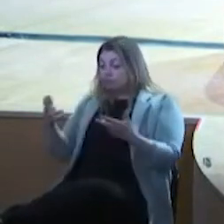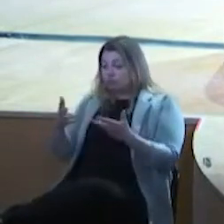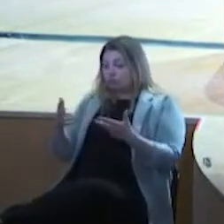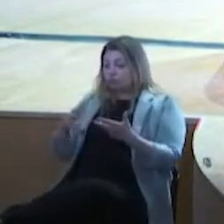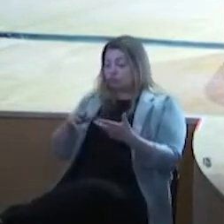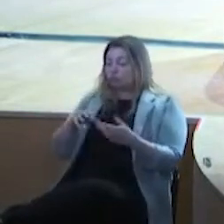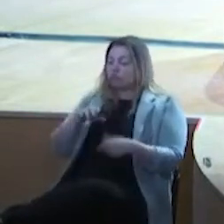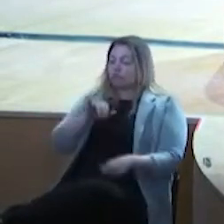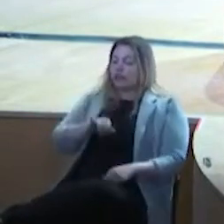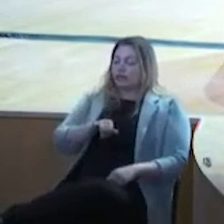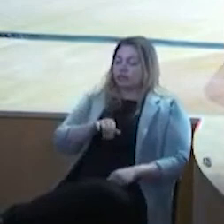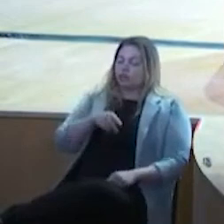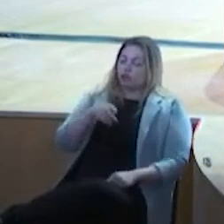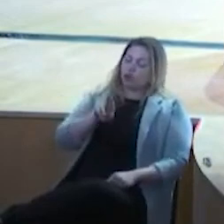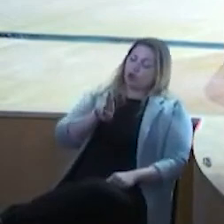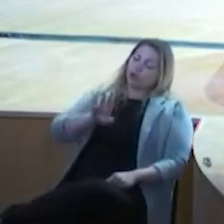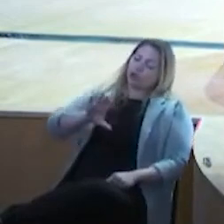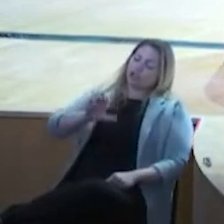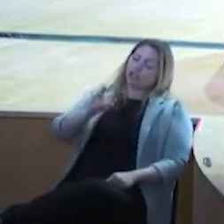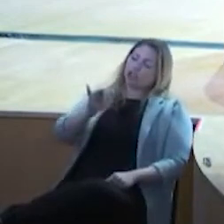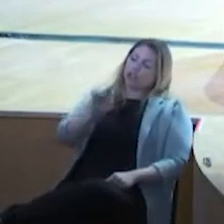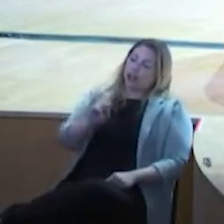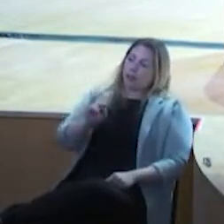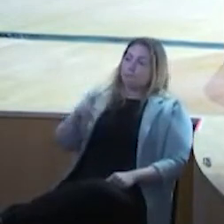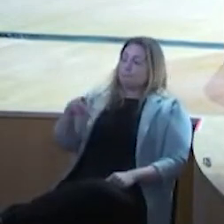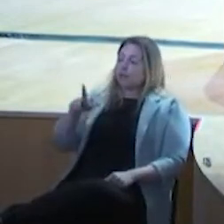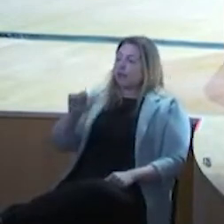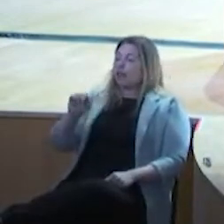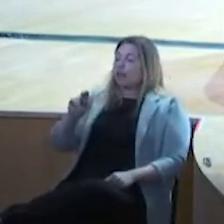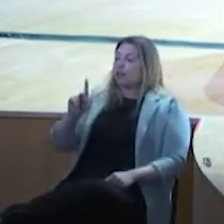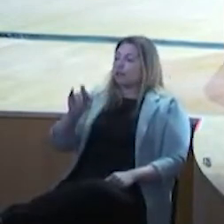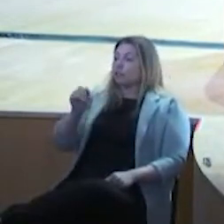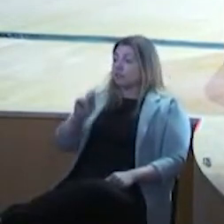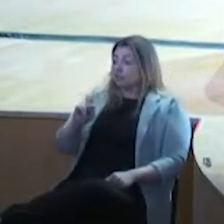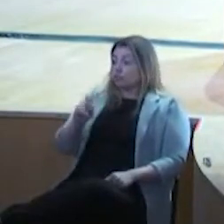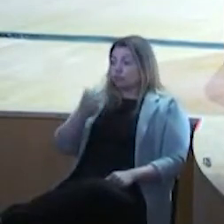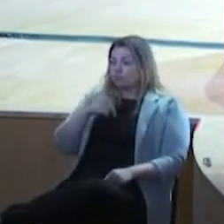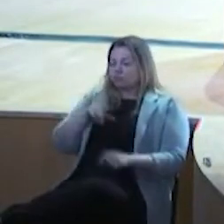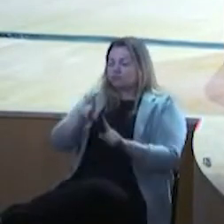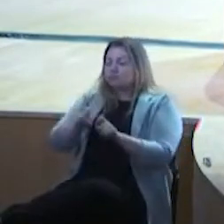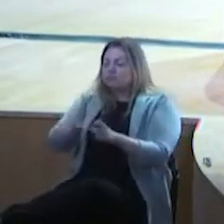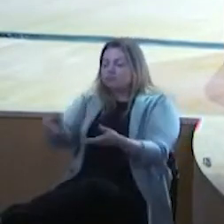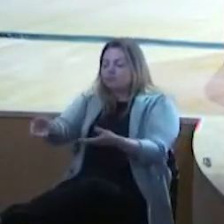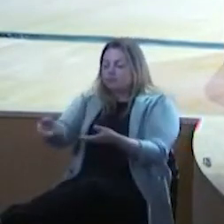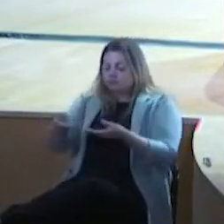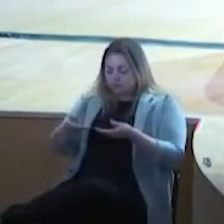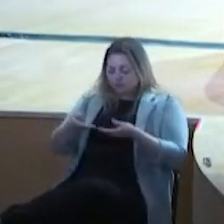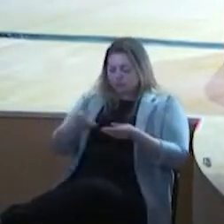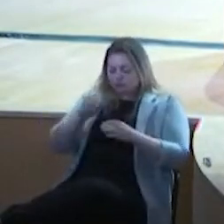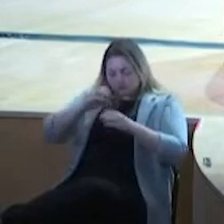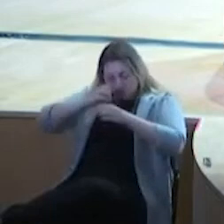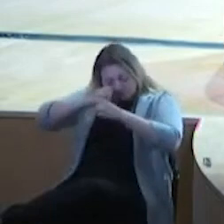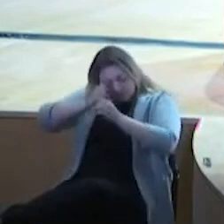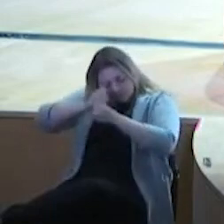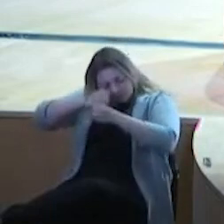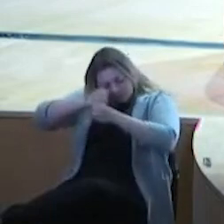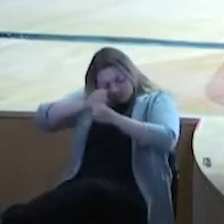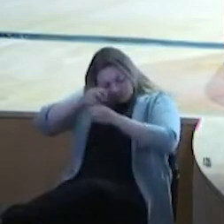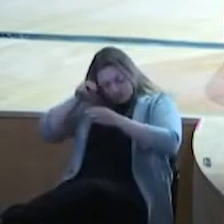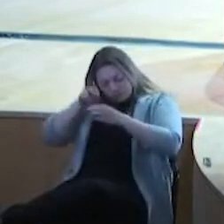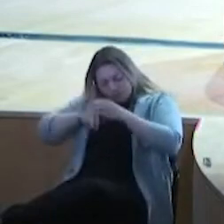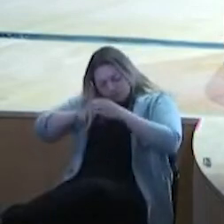urchin plankton. And when the sample was brought back and looked at under a